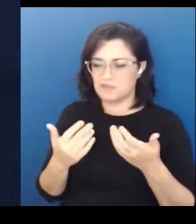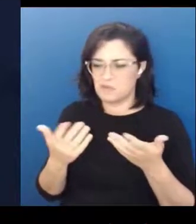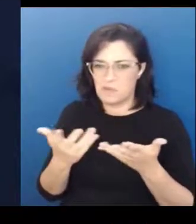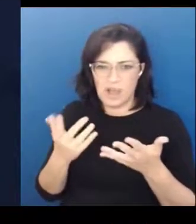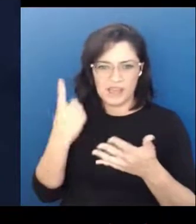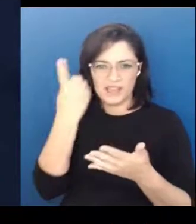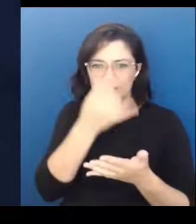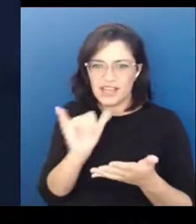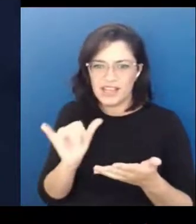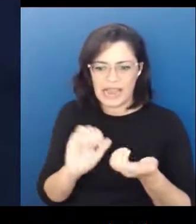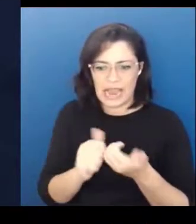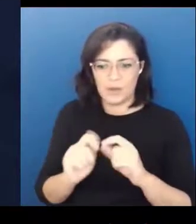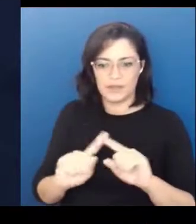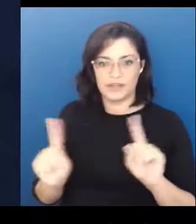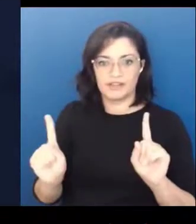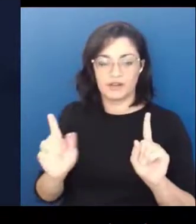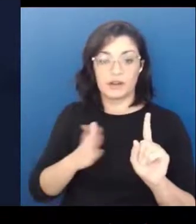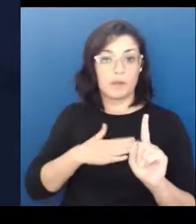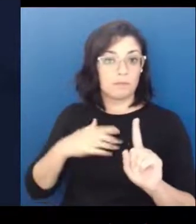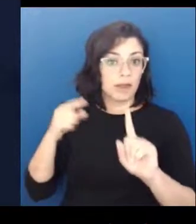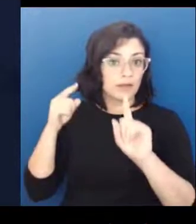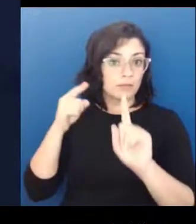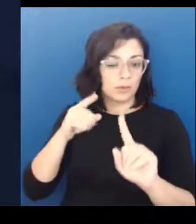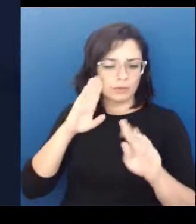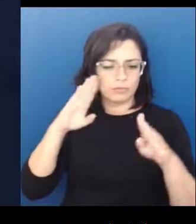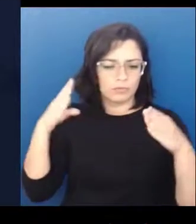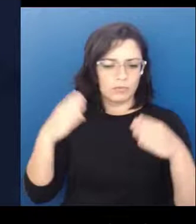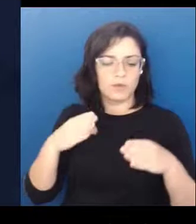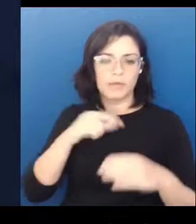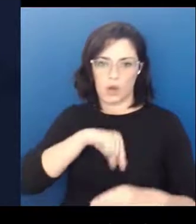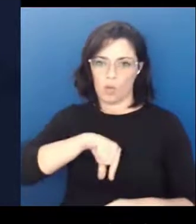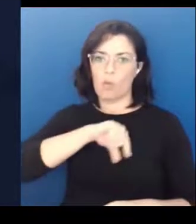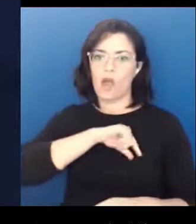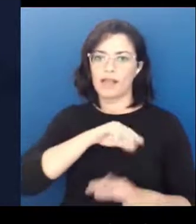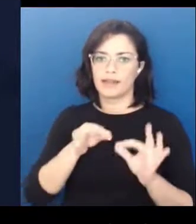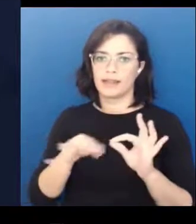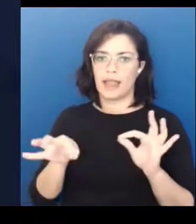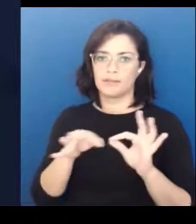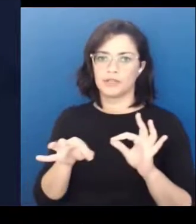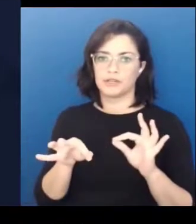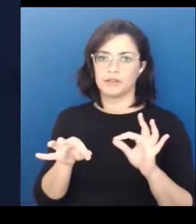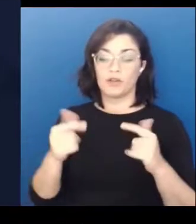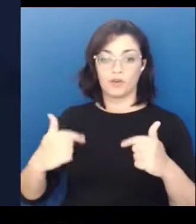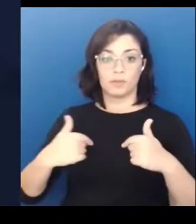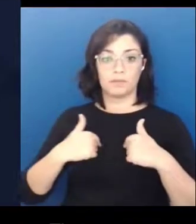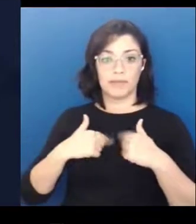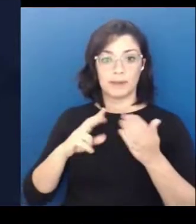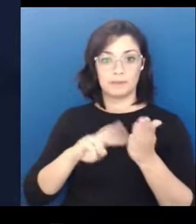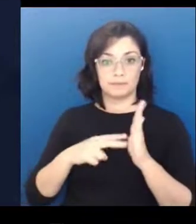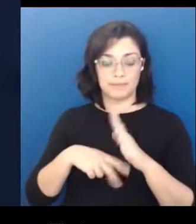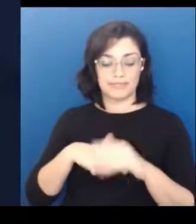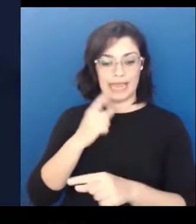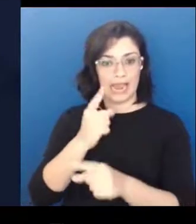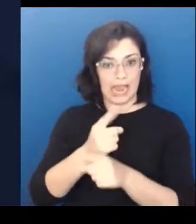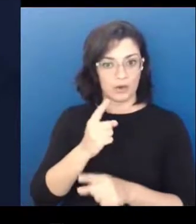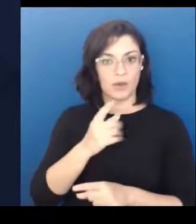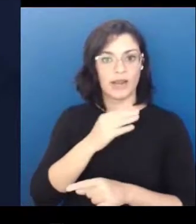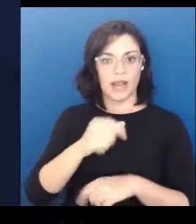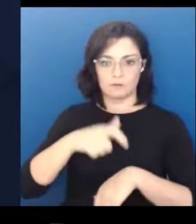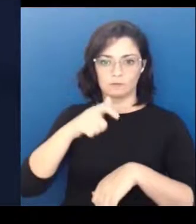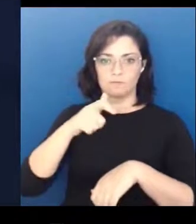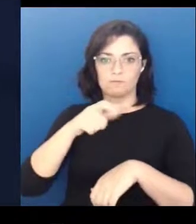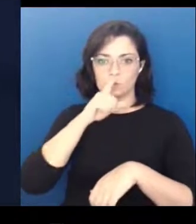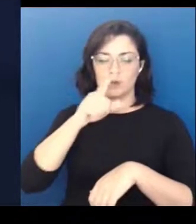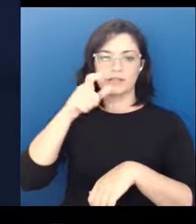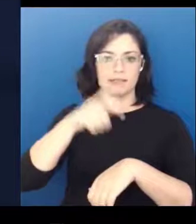been quality captioning for me. That means accurate and real lifetime captioning. My guess is if that's